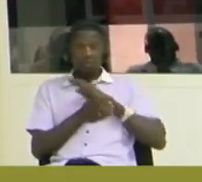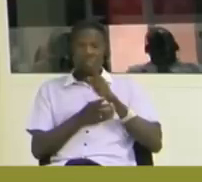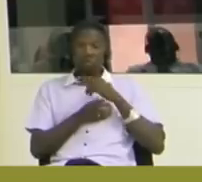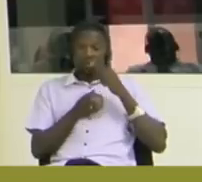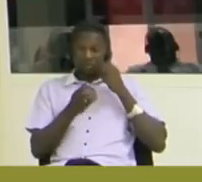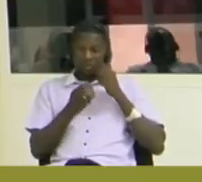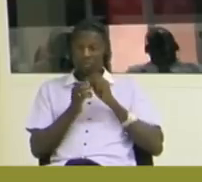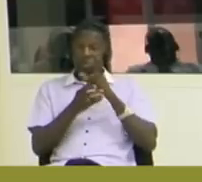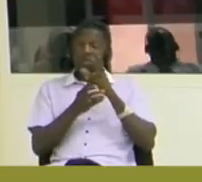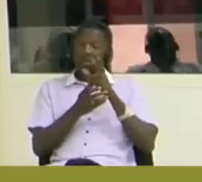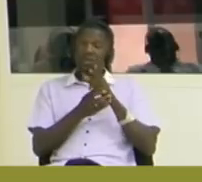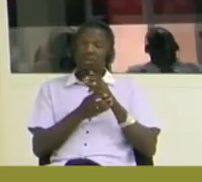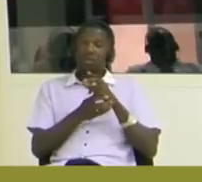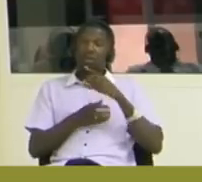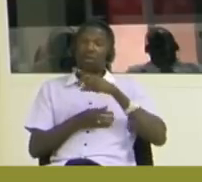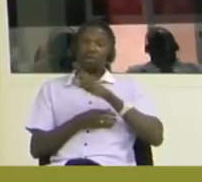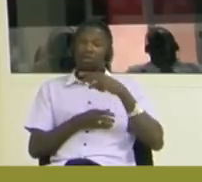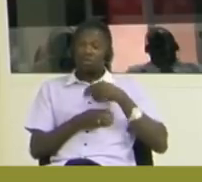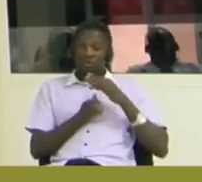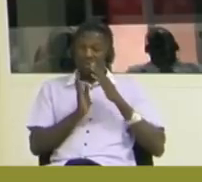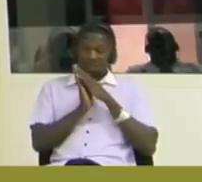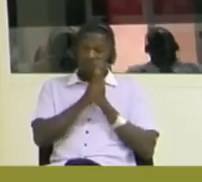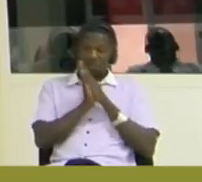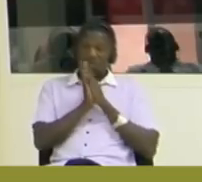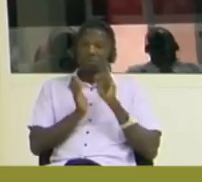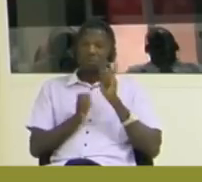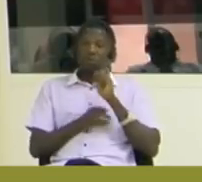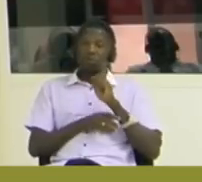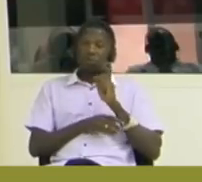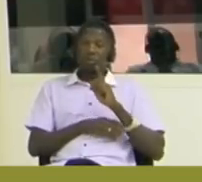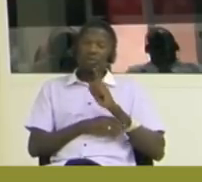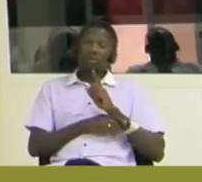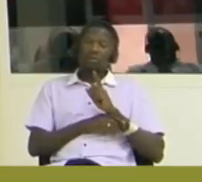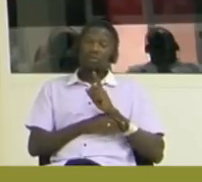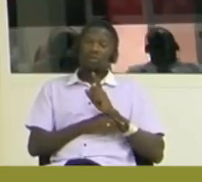played. So I will not challenge what,